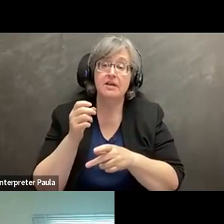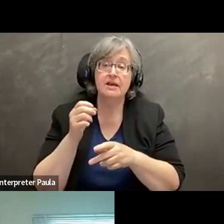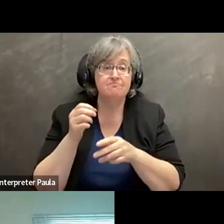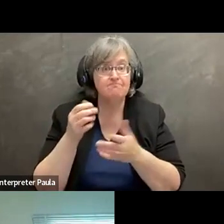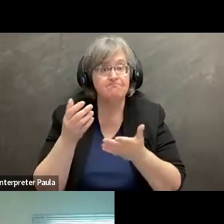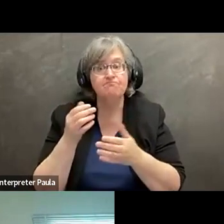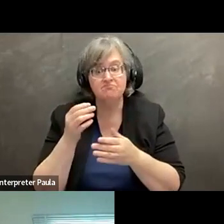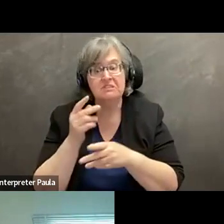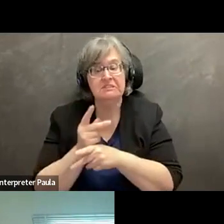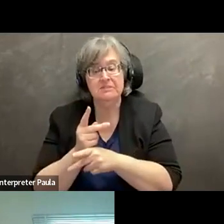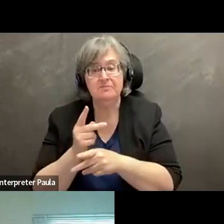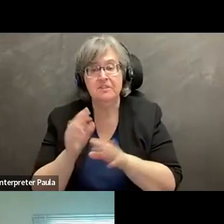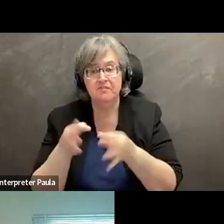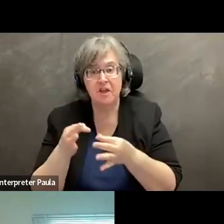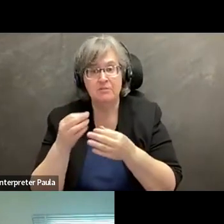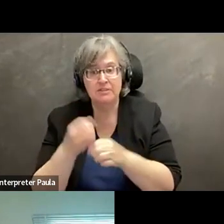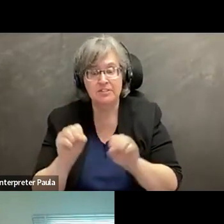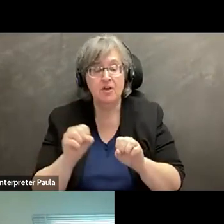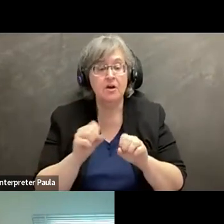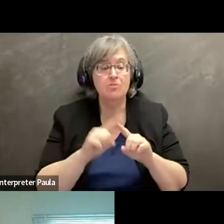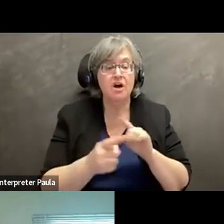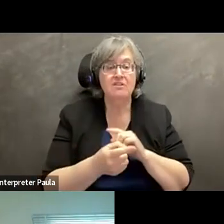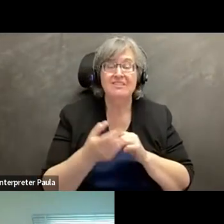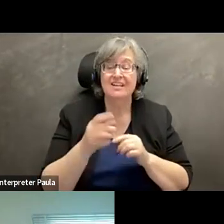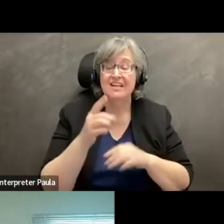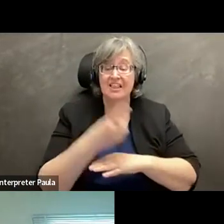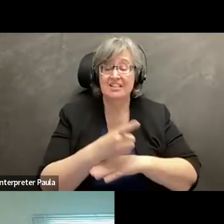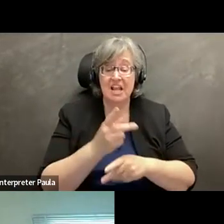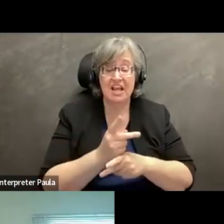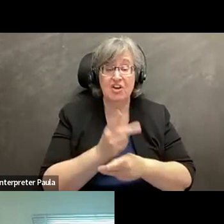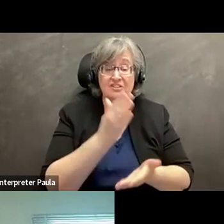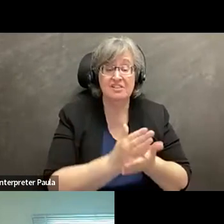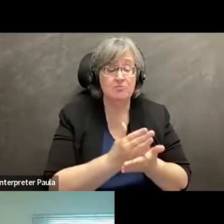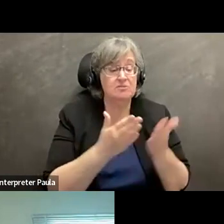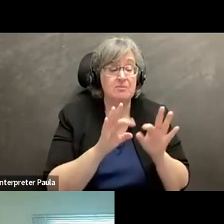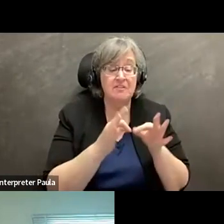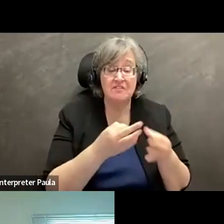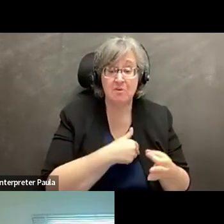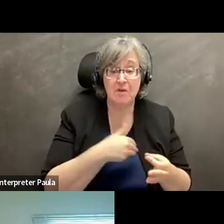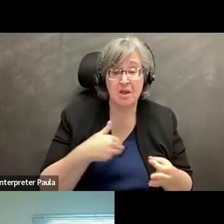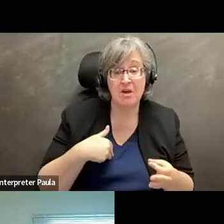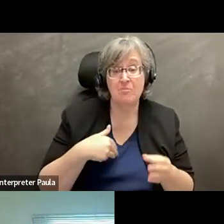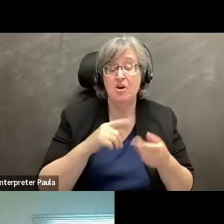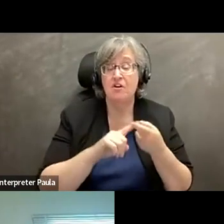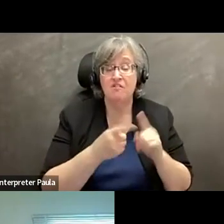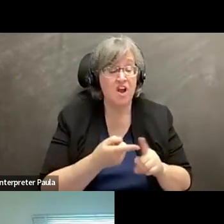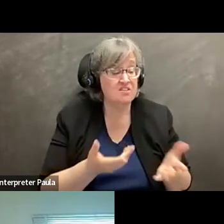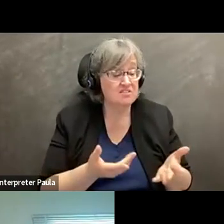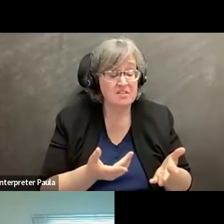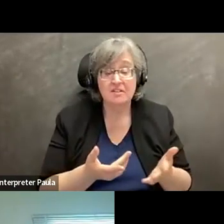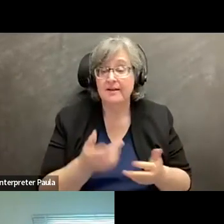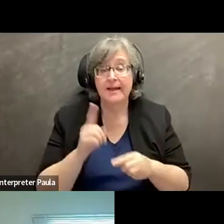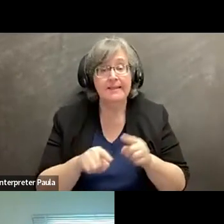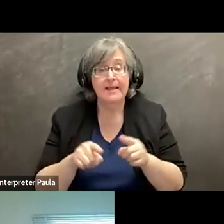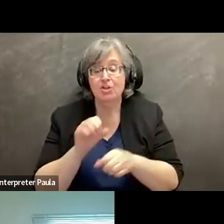And let's say that daycare is taken away from them. That could be a family friend or a family member or someone. Then they're not able to finish to